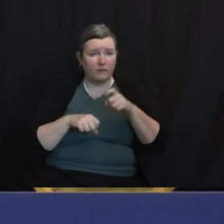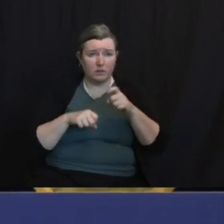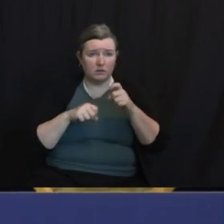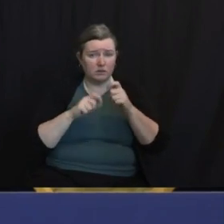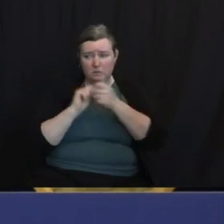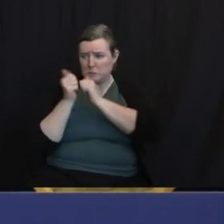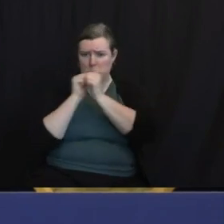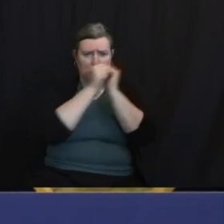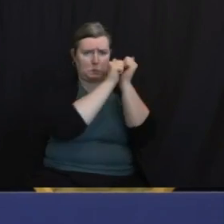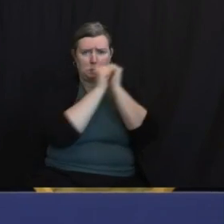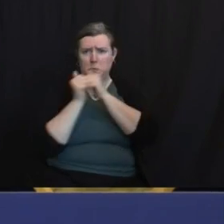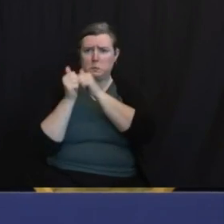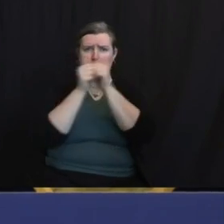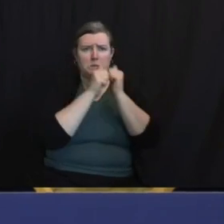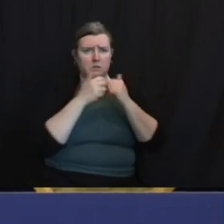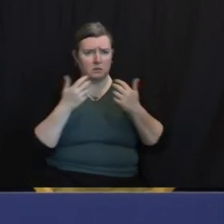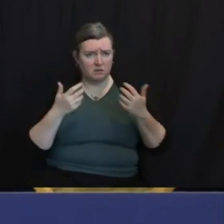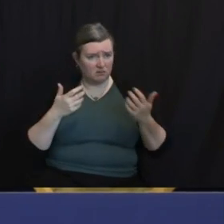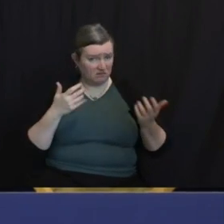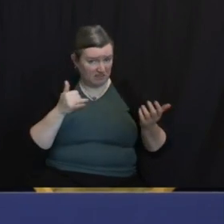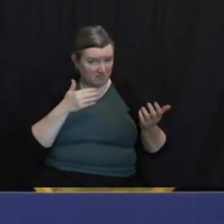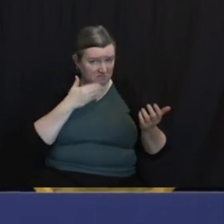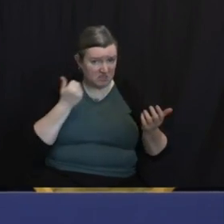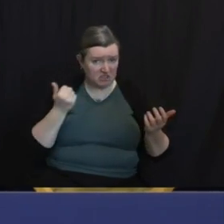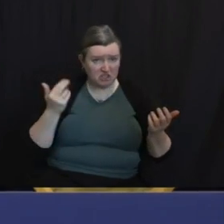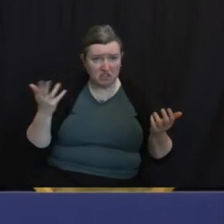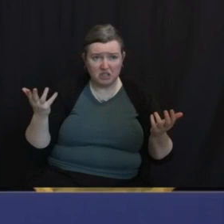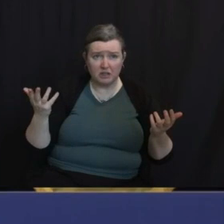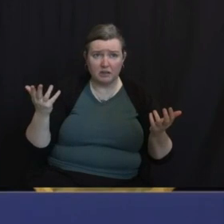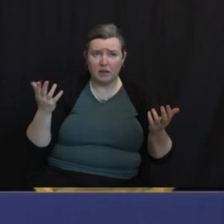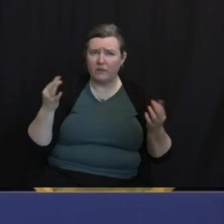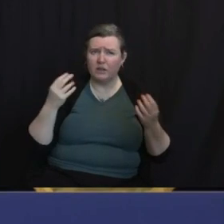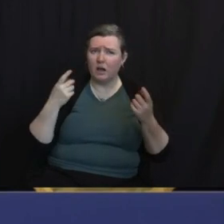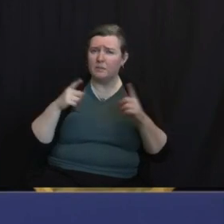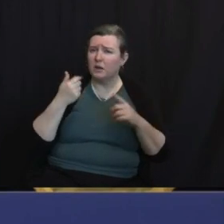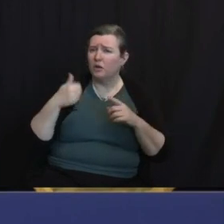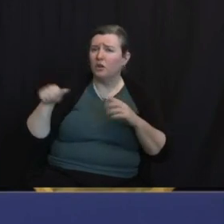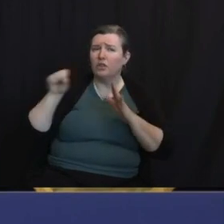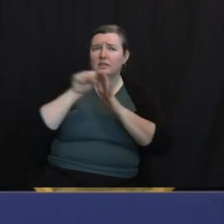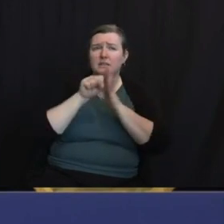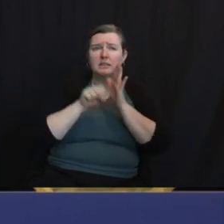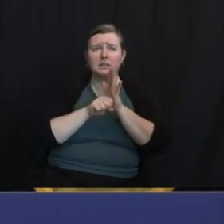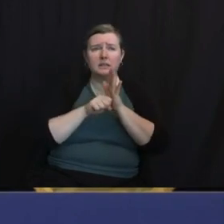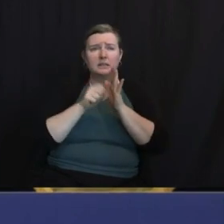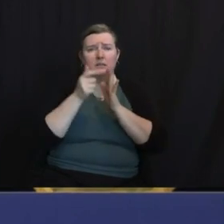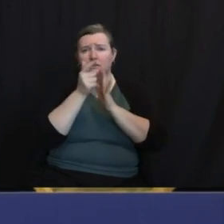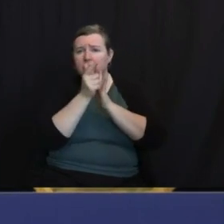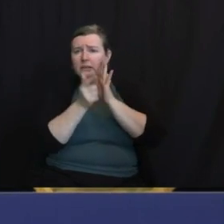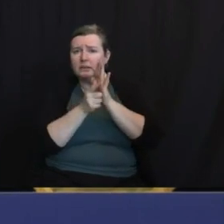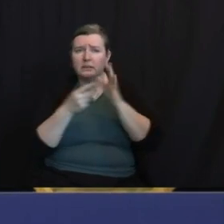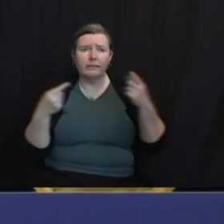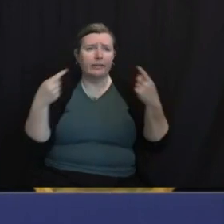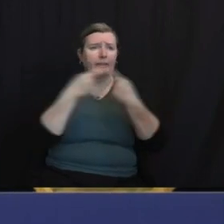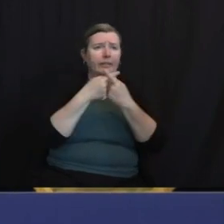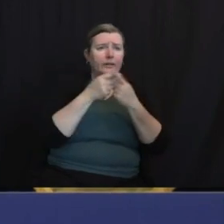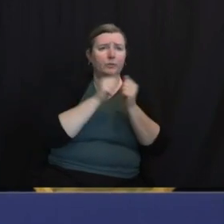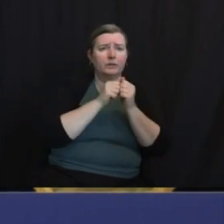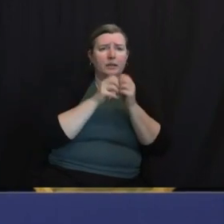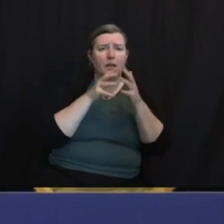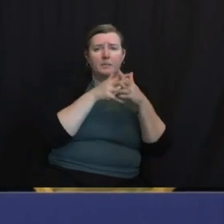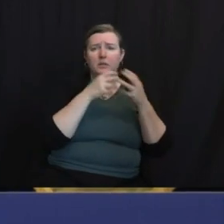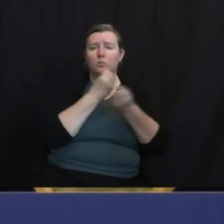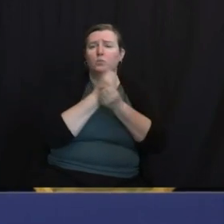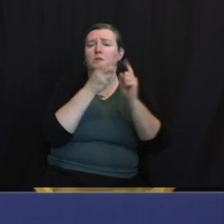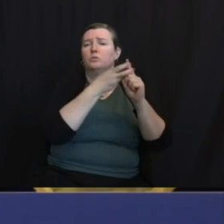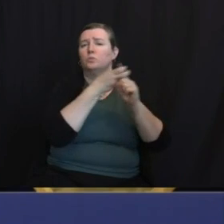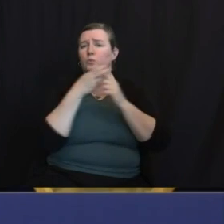guess what would happen if any of the state laws run afoul of anything in the America Rescue Plan? Why isn't the indoor